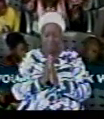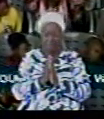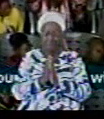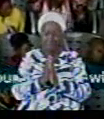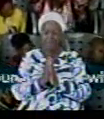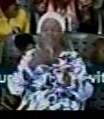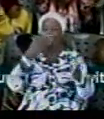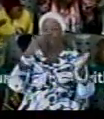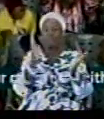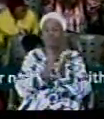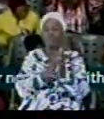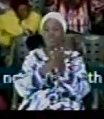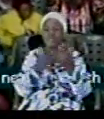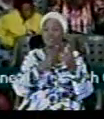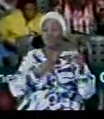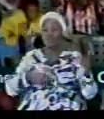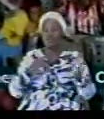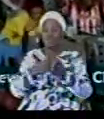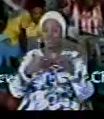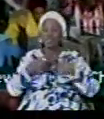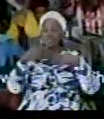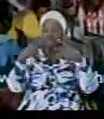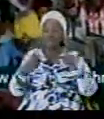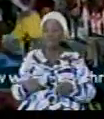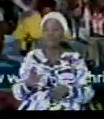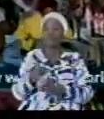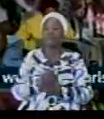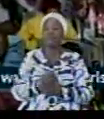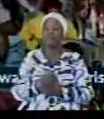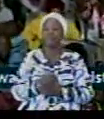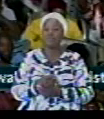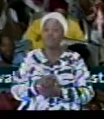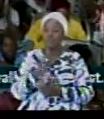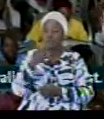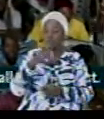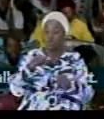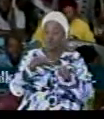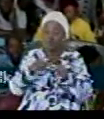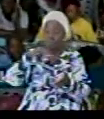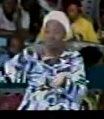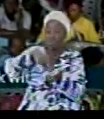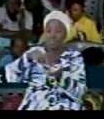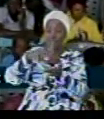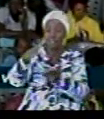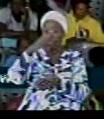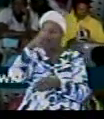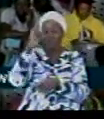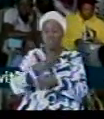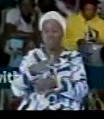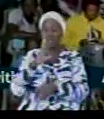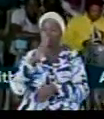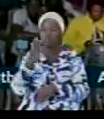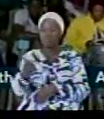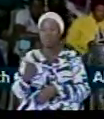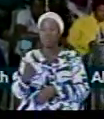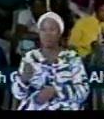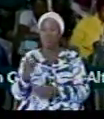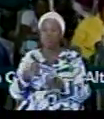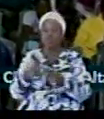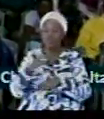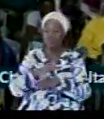Praise the Lord, it has happened. You remain standing. Our counselors are there. and we call on